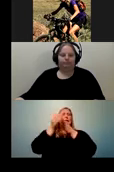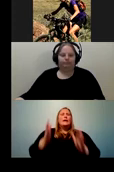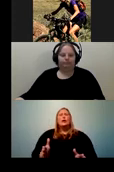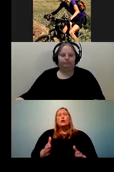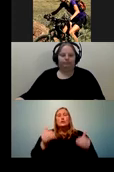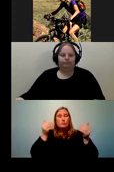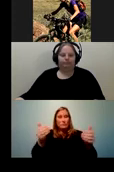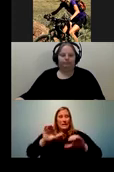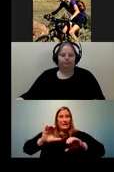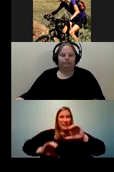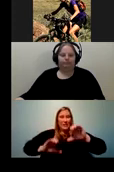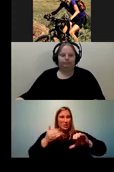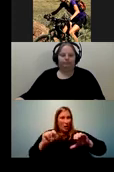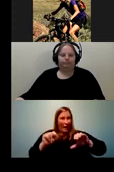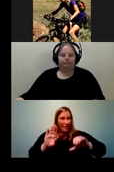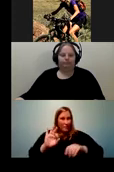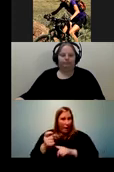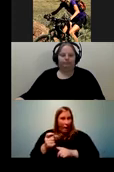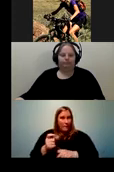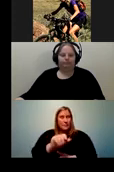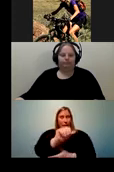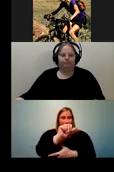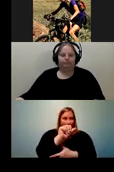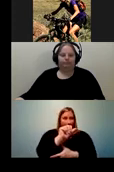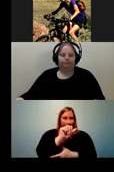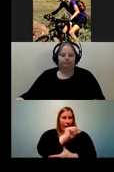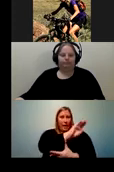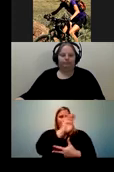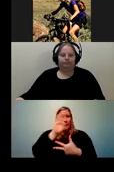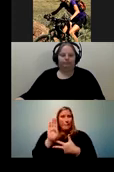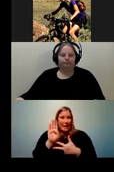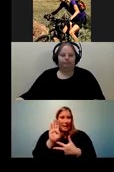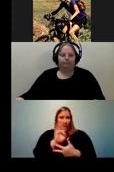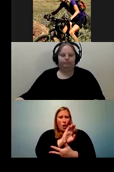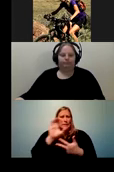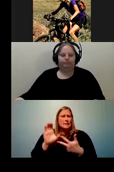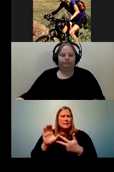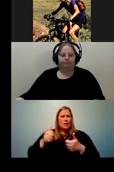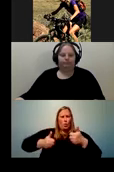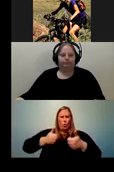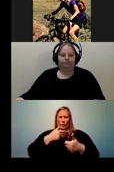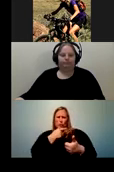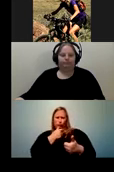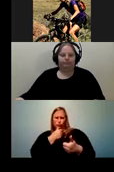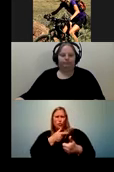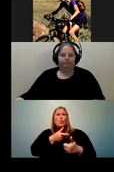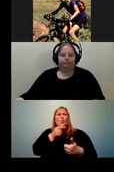box, and are you going to go for candidate A, candidate B, or candidate C?